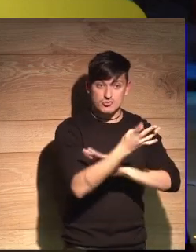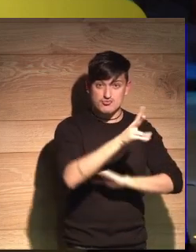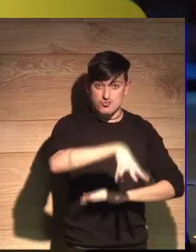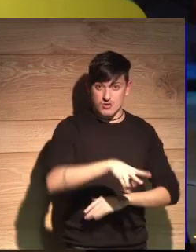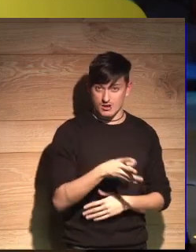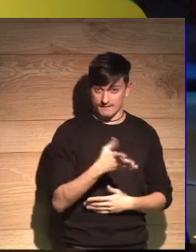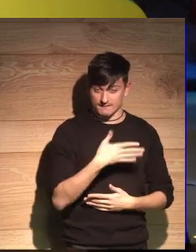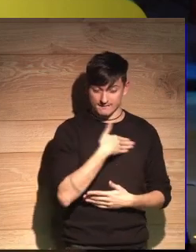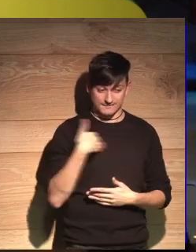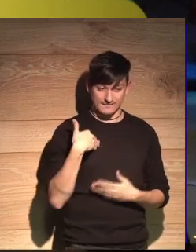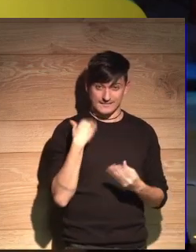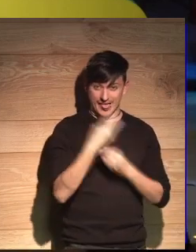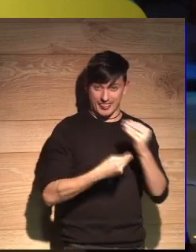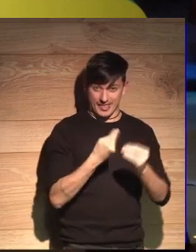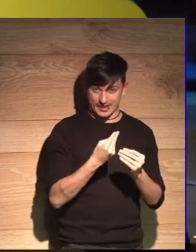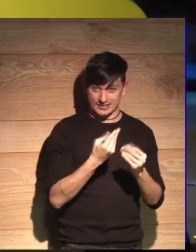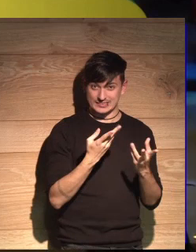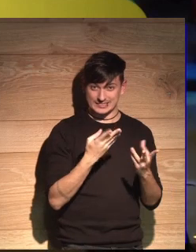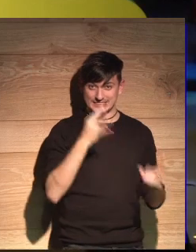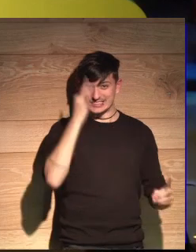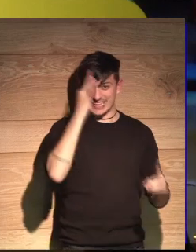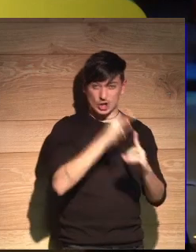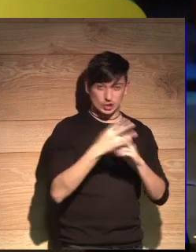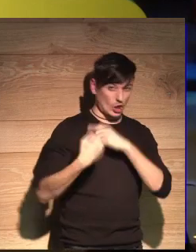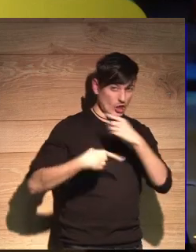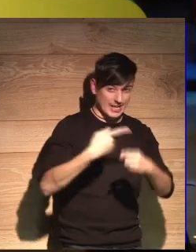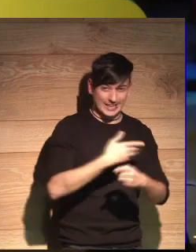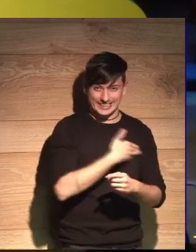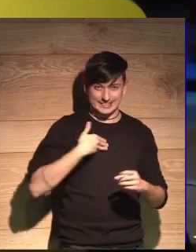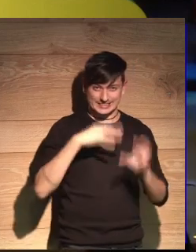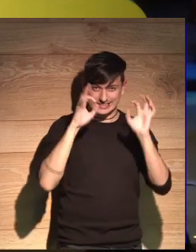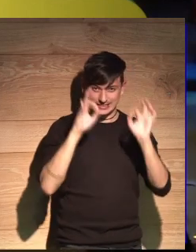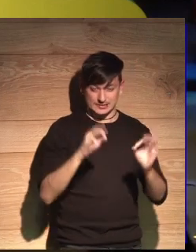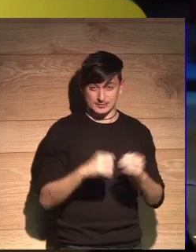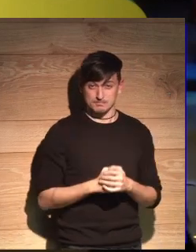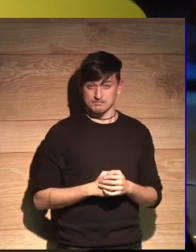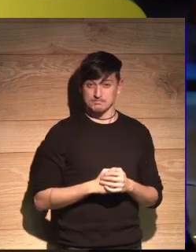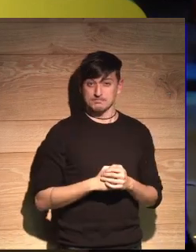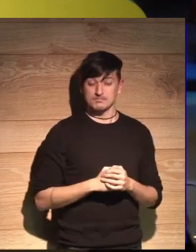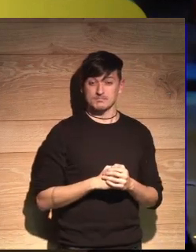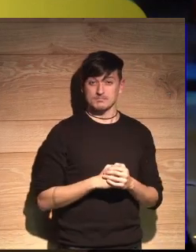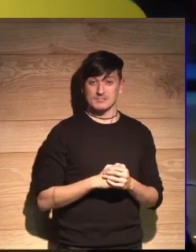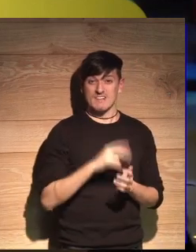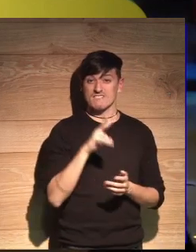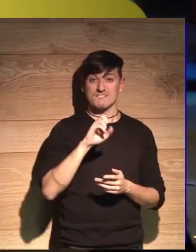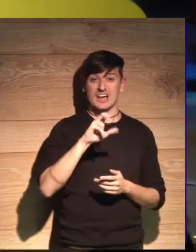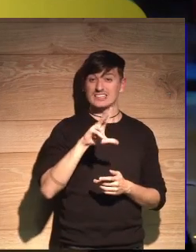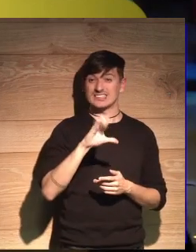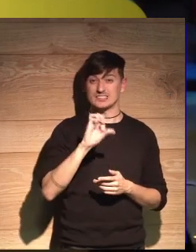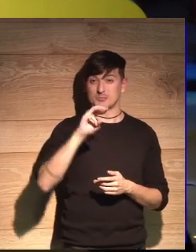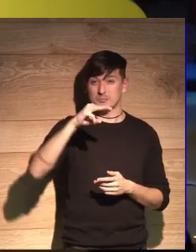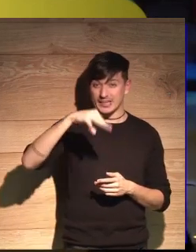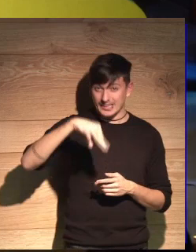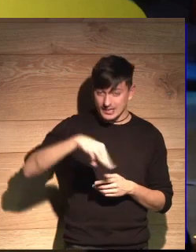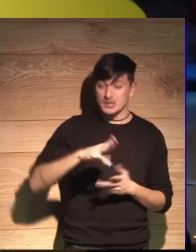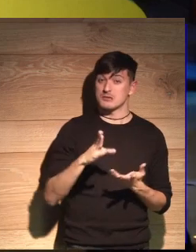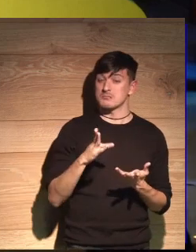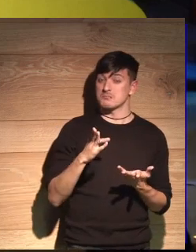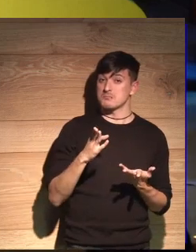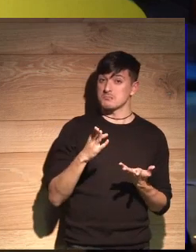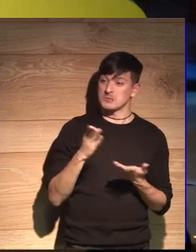accomplish. So that's what we try and do at Telos every day. By just being not only detected us,